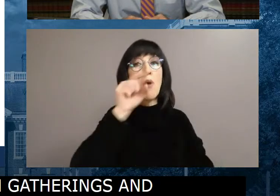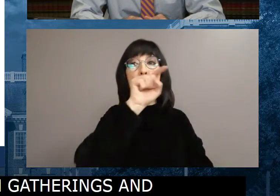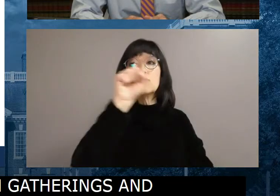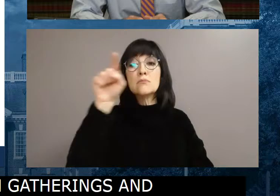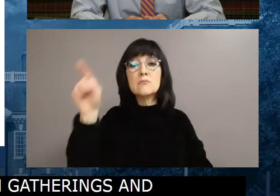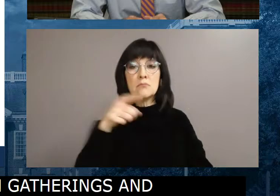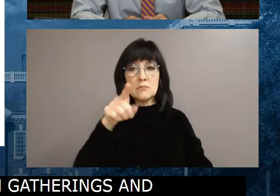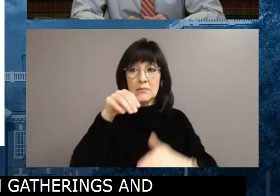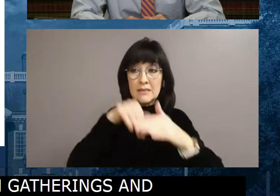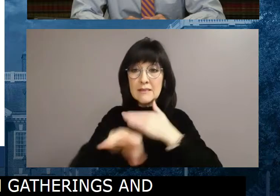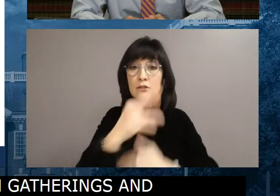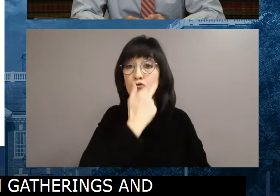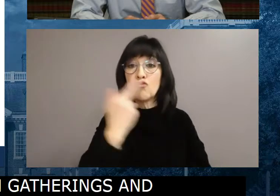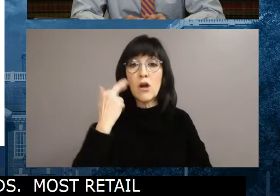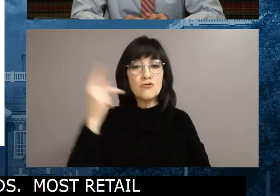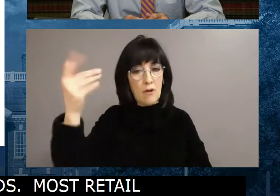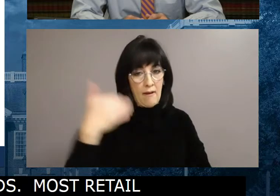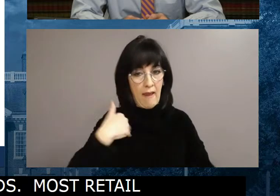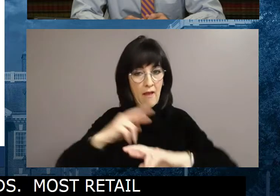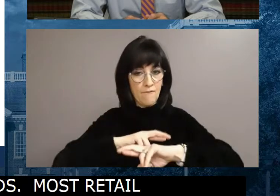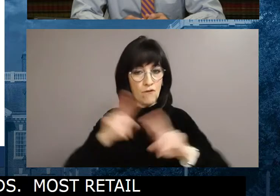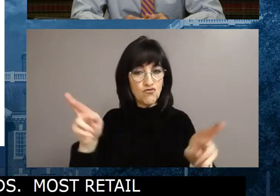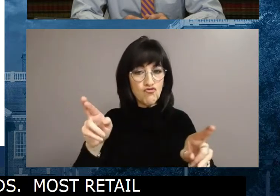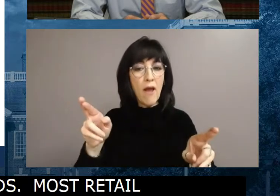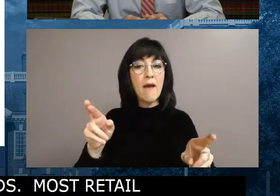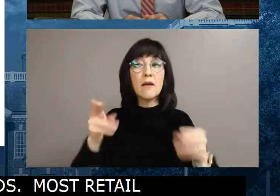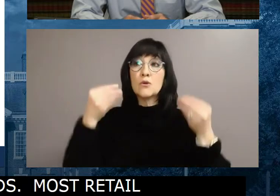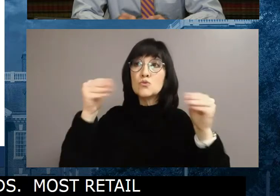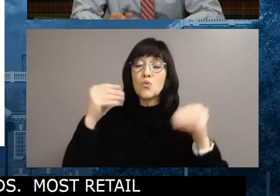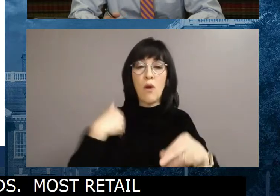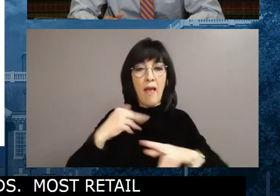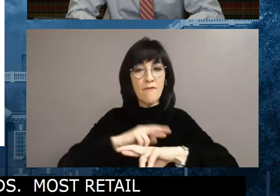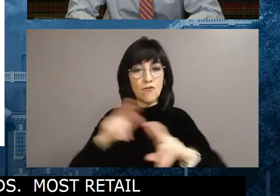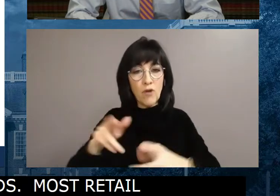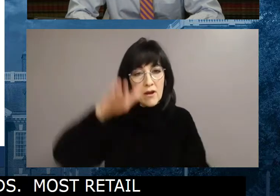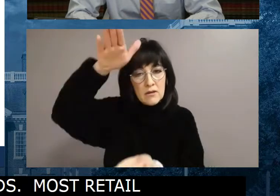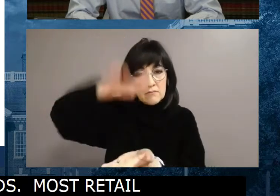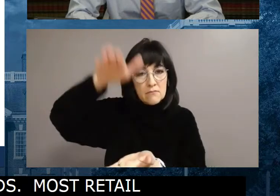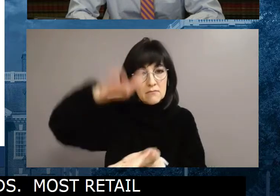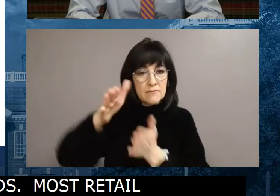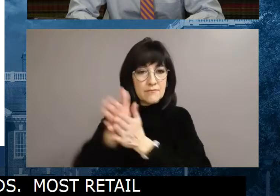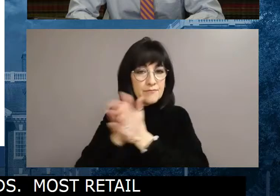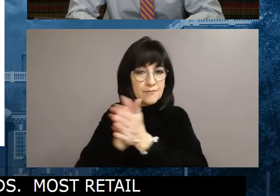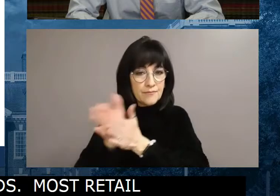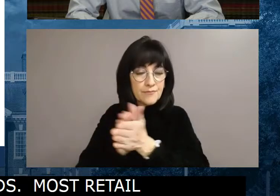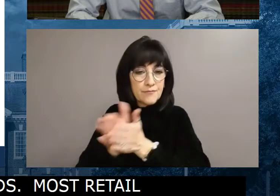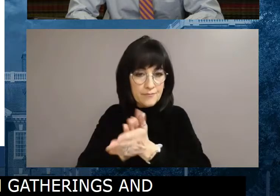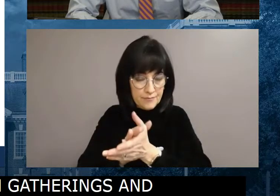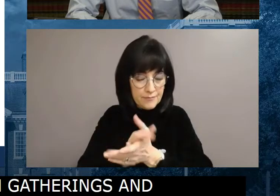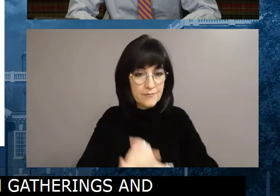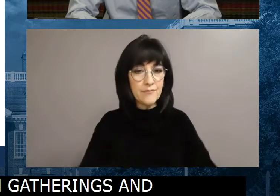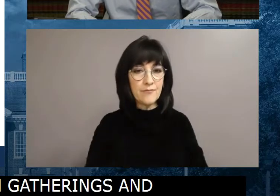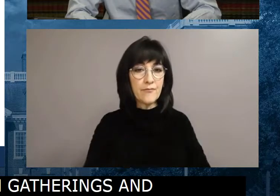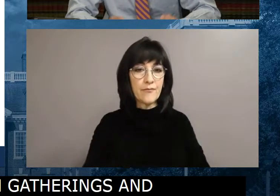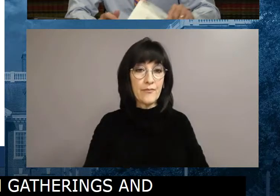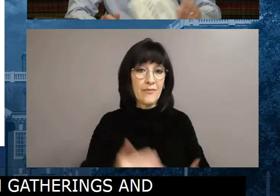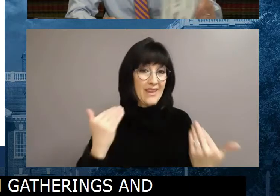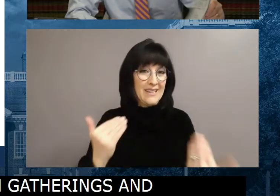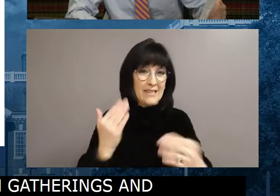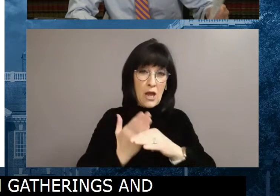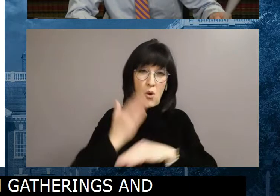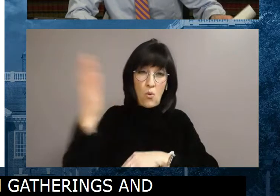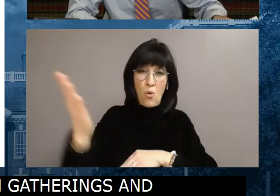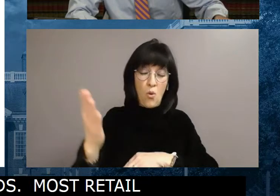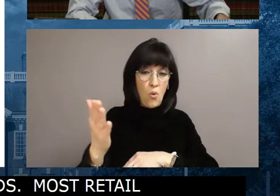and entrances and exits. Make yourself available to them. So over 1.5 million tests administered, AJ,